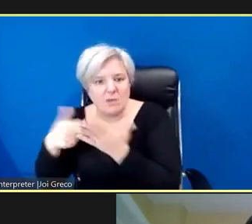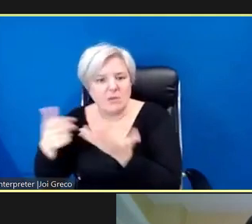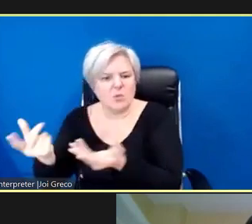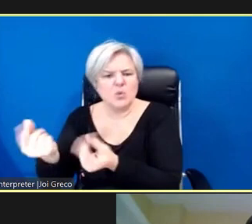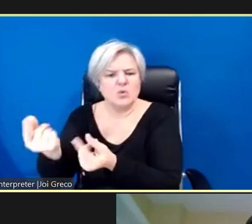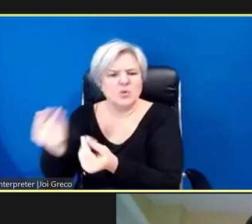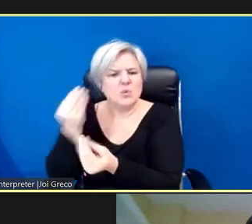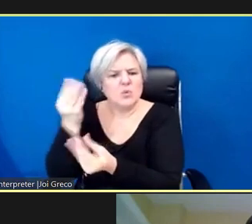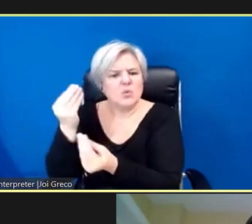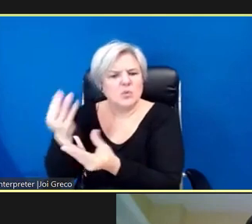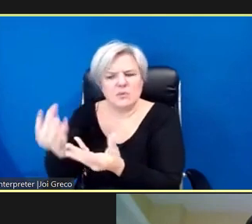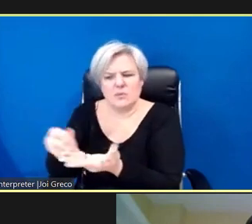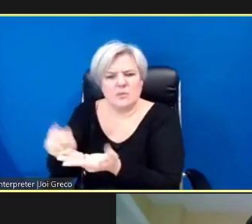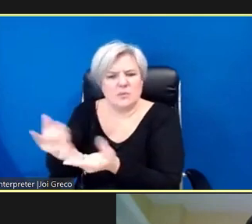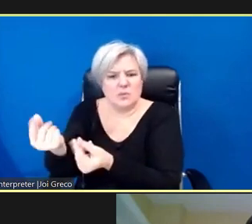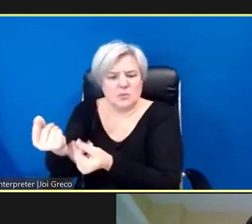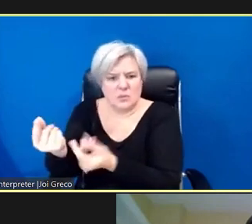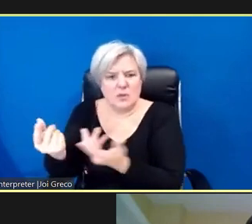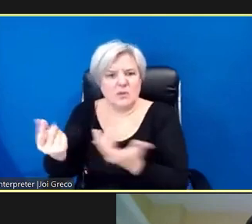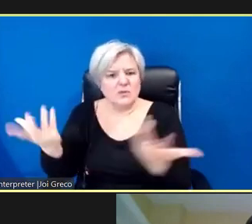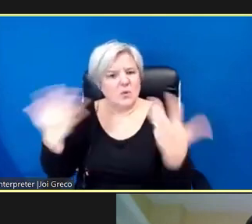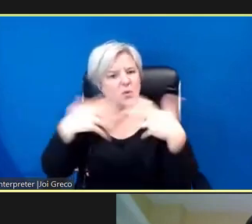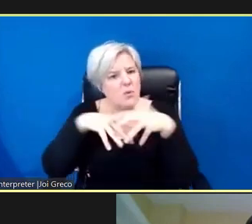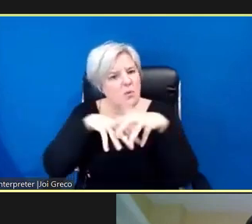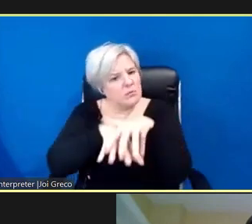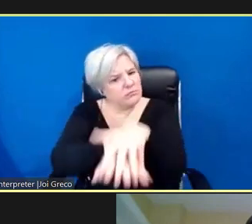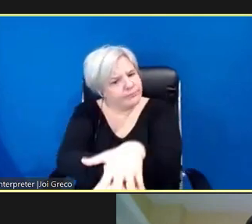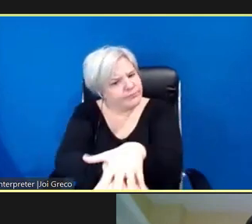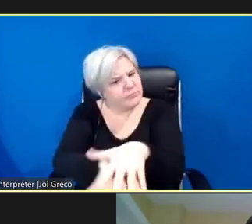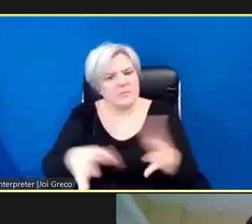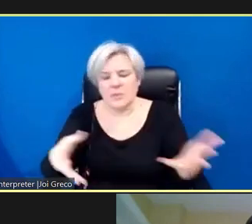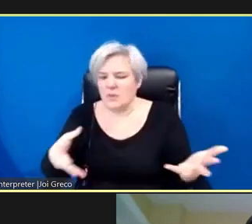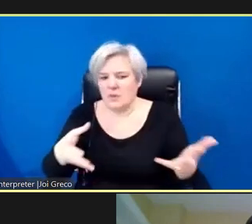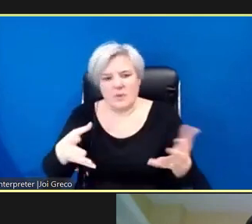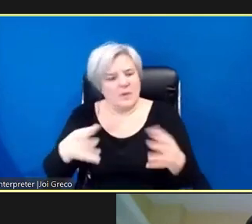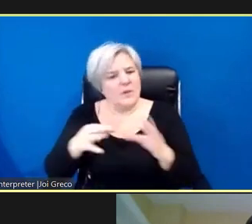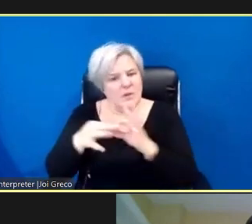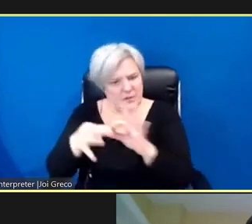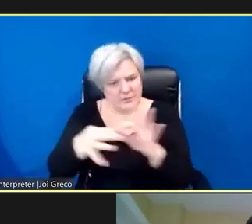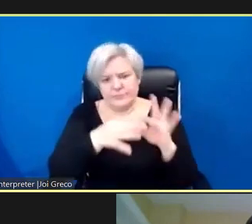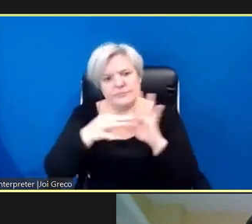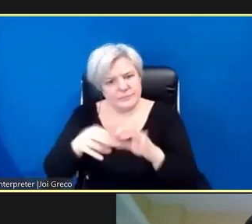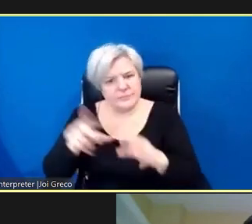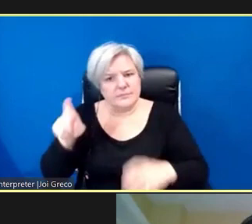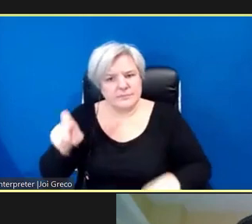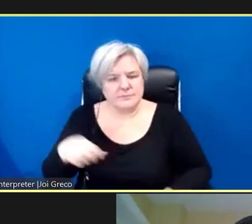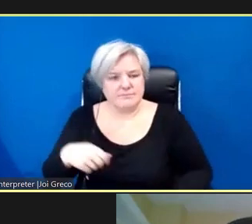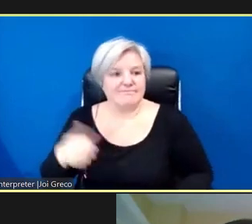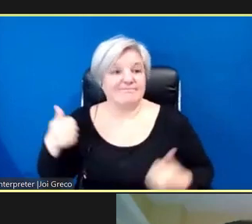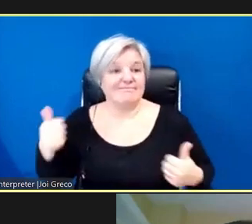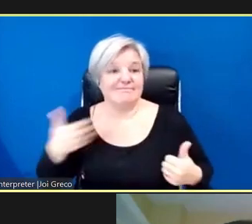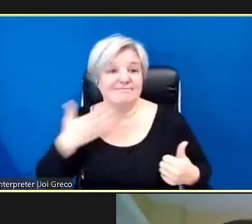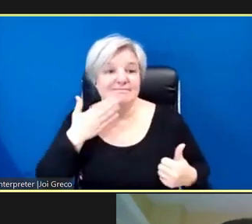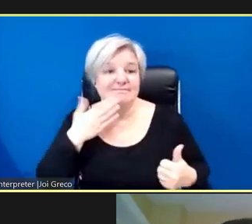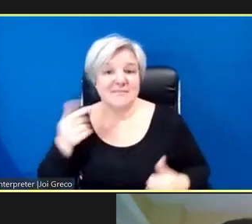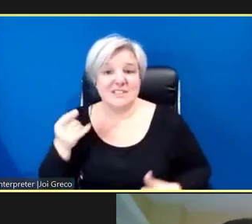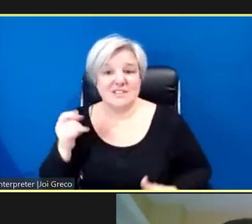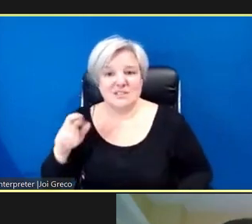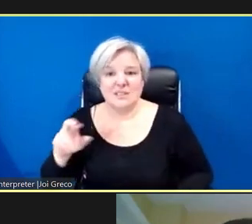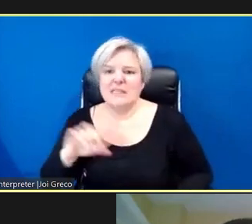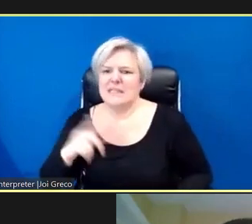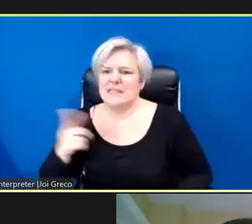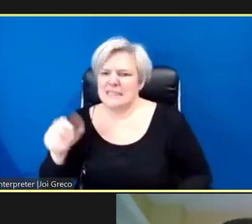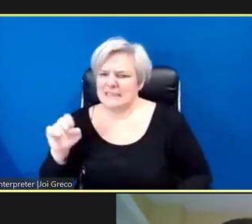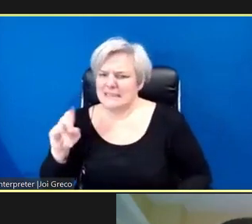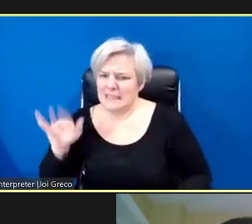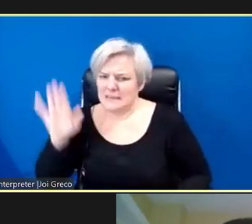way of how things all intersect. It all comes around. Excellent. Thank you, Ginger. Stacy,